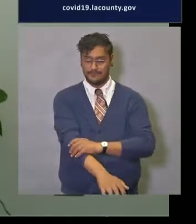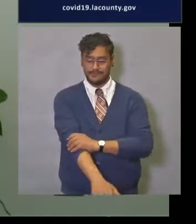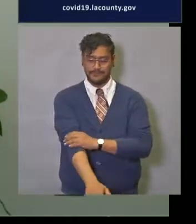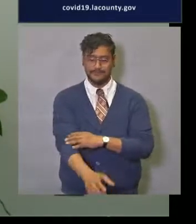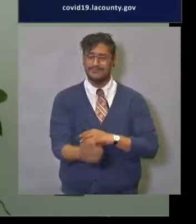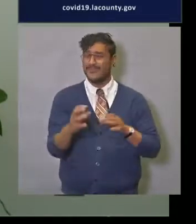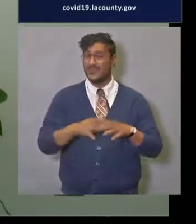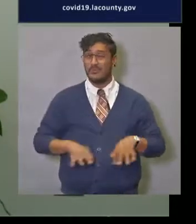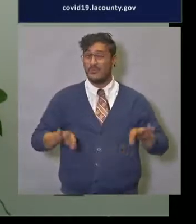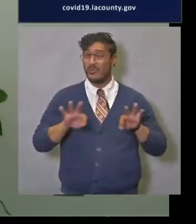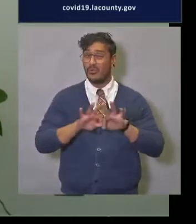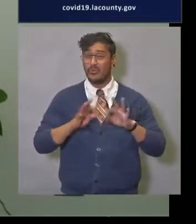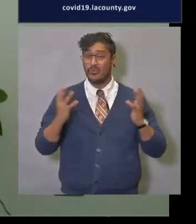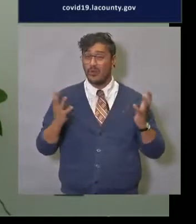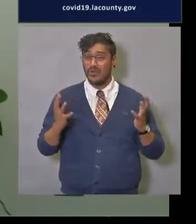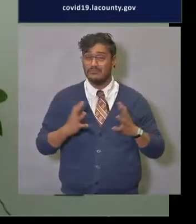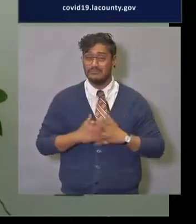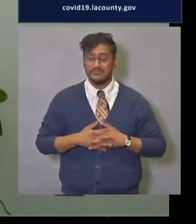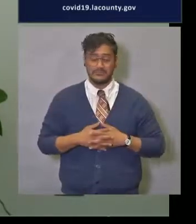takeaway is